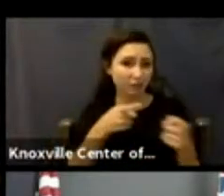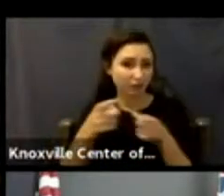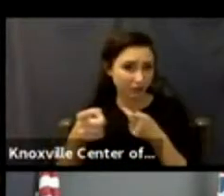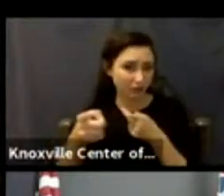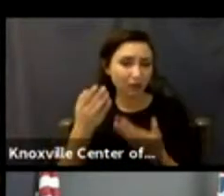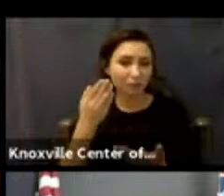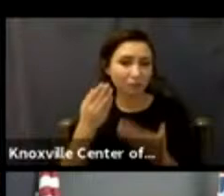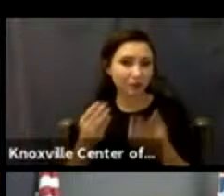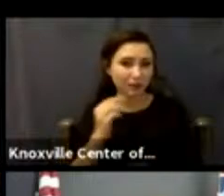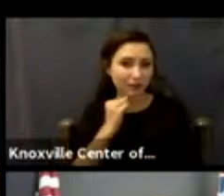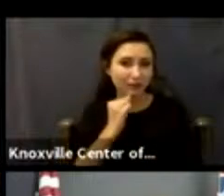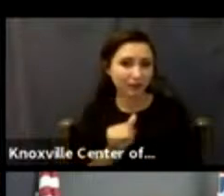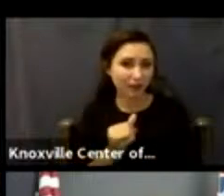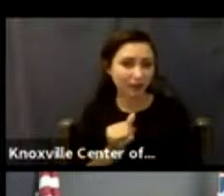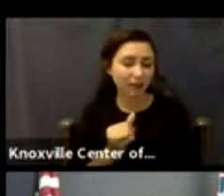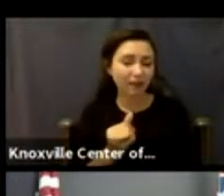be,